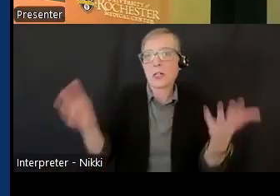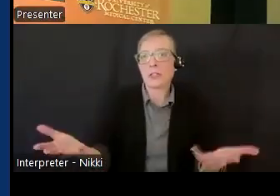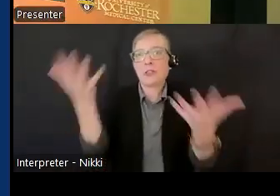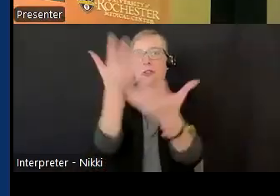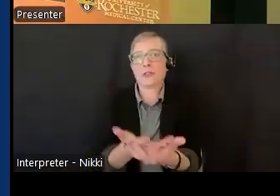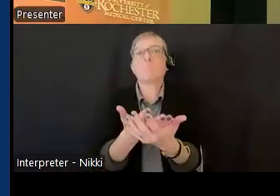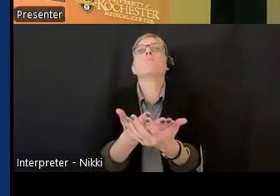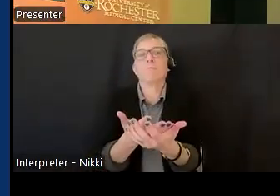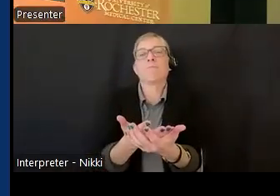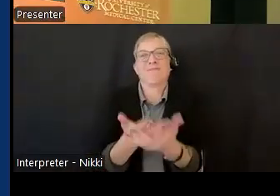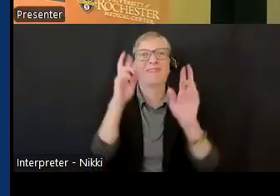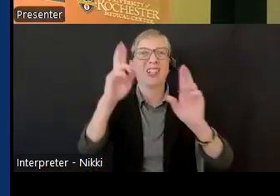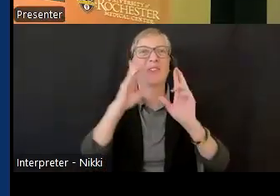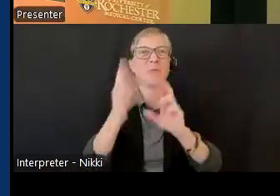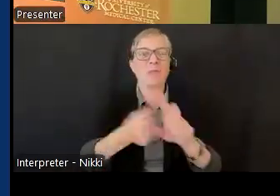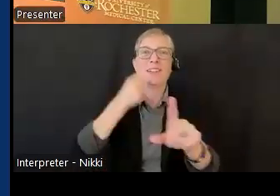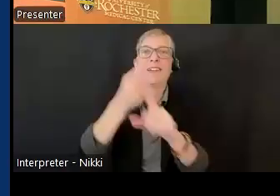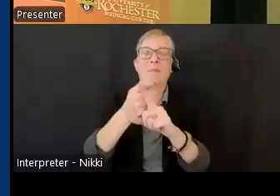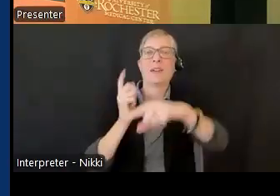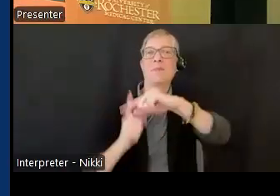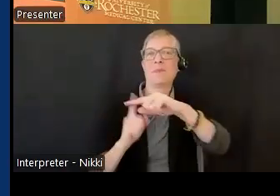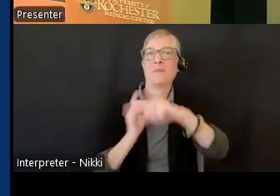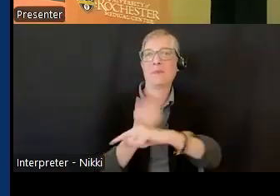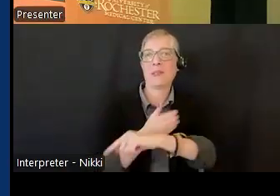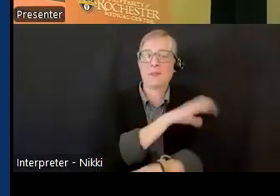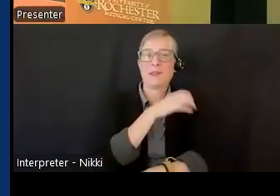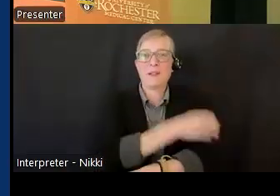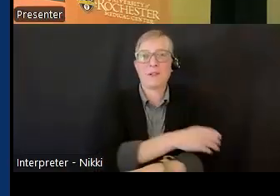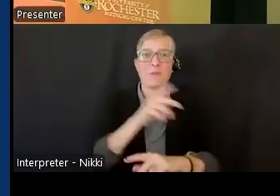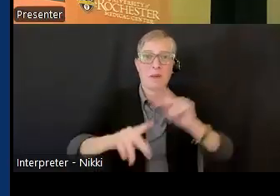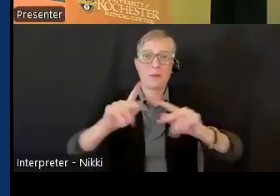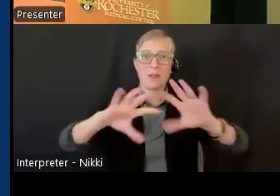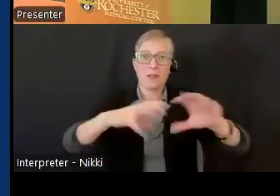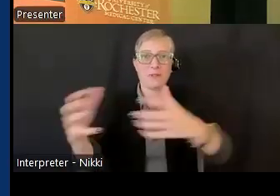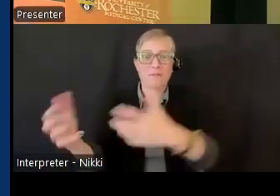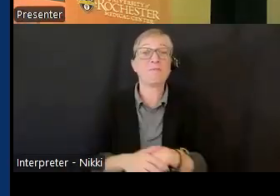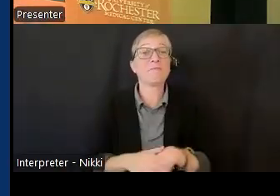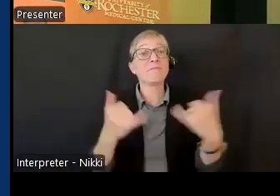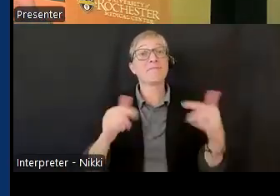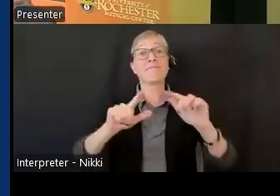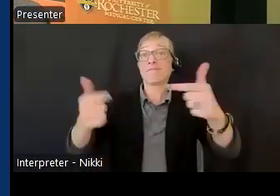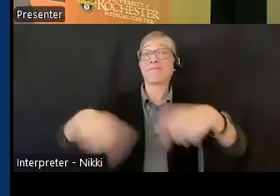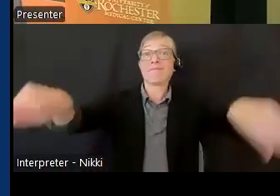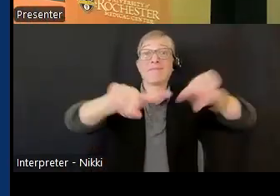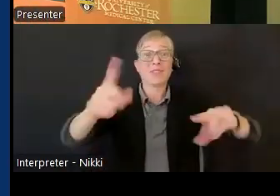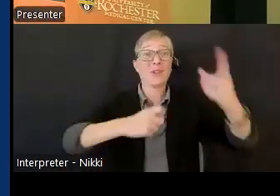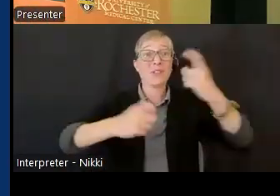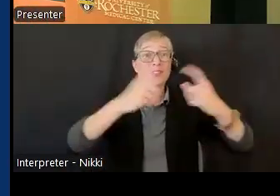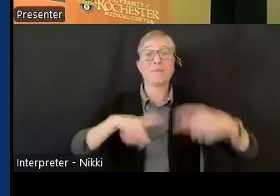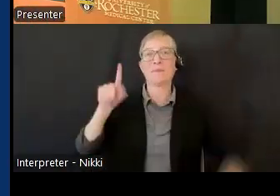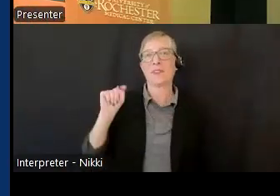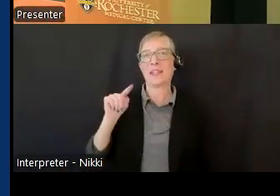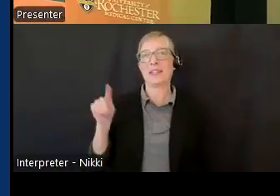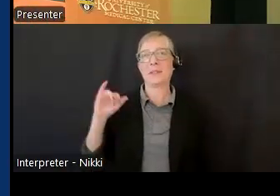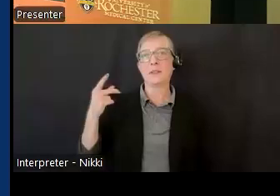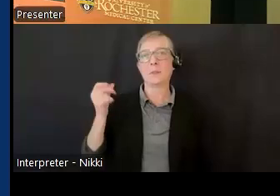strong clinical impact for our patient population. And we welcome your questions. What I really would call this is a smorgasbord of